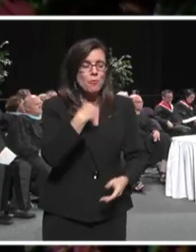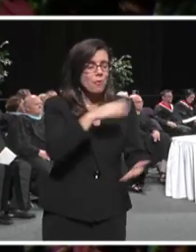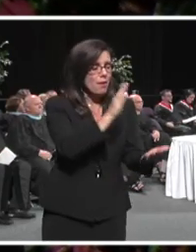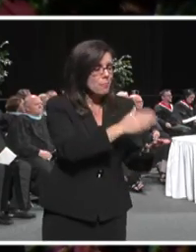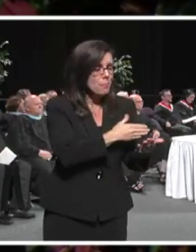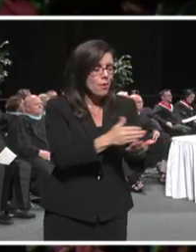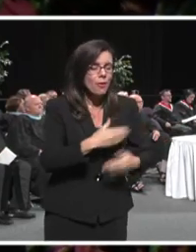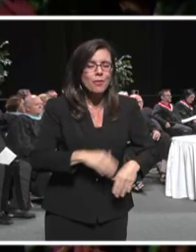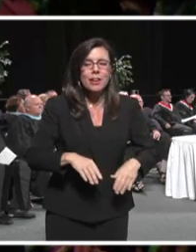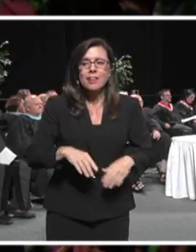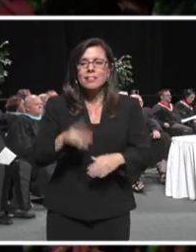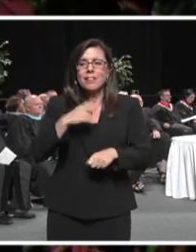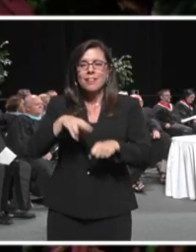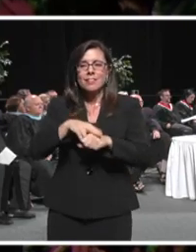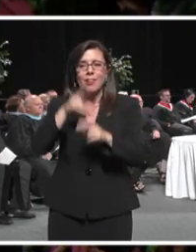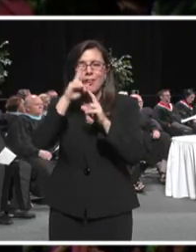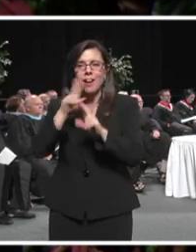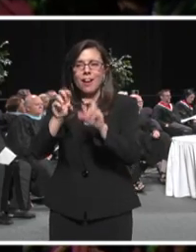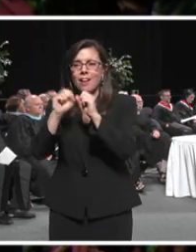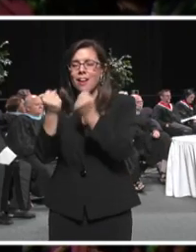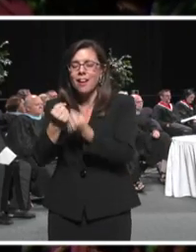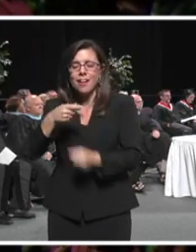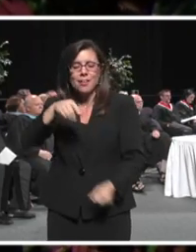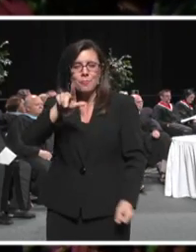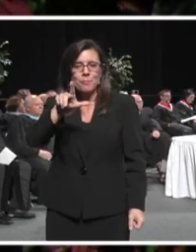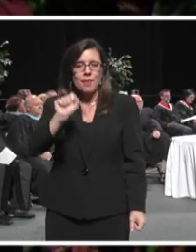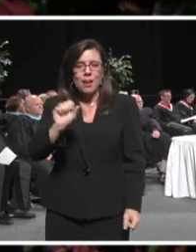Honor Society, Athletics, PALS, and